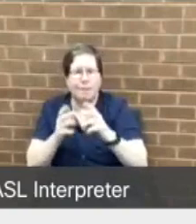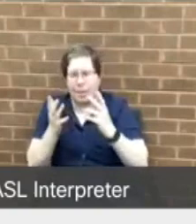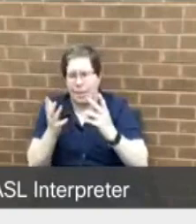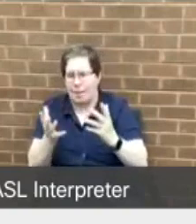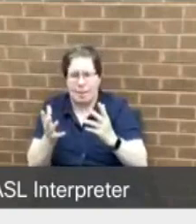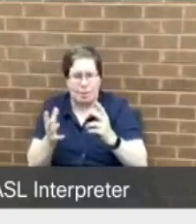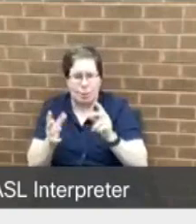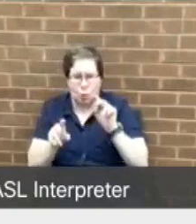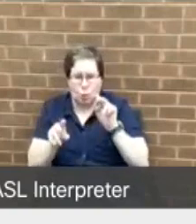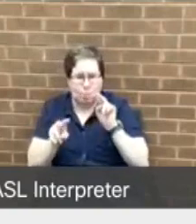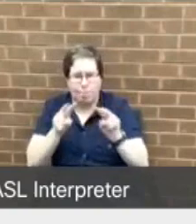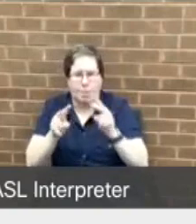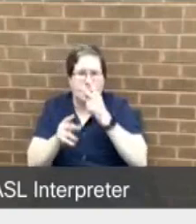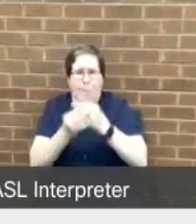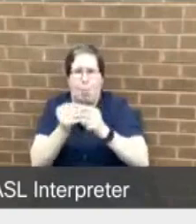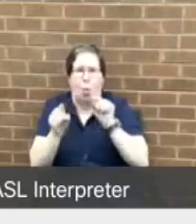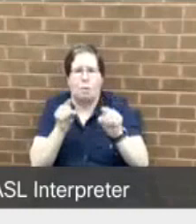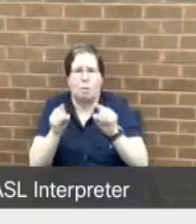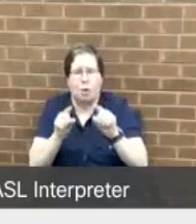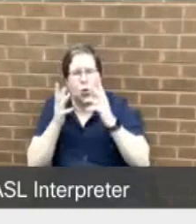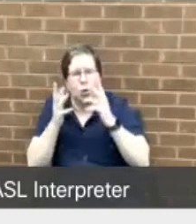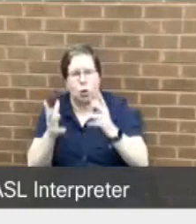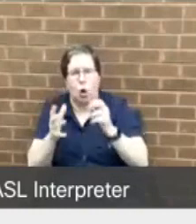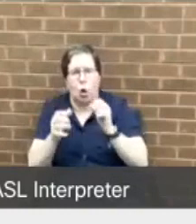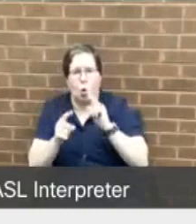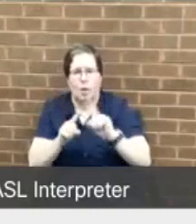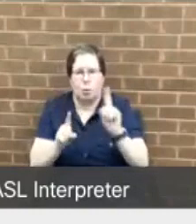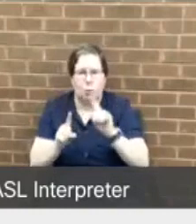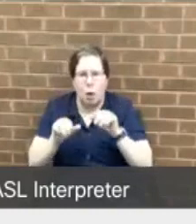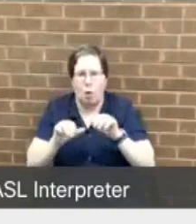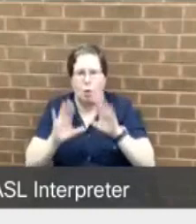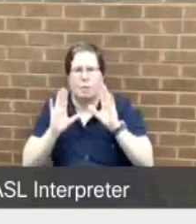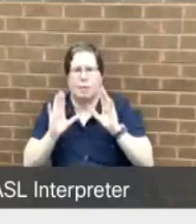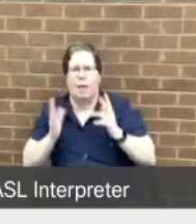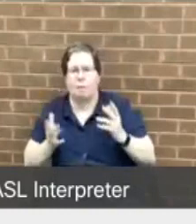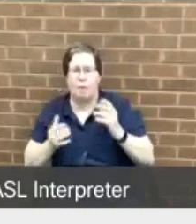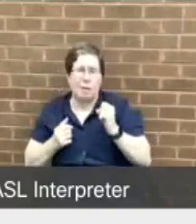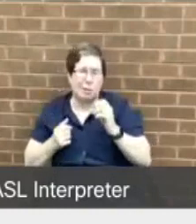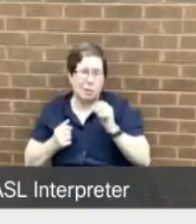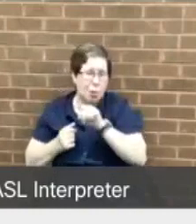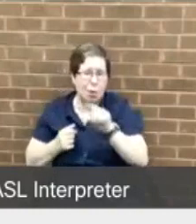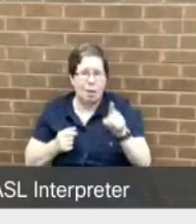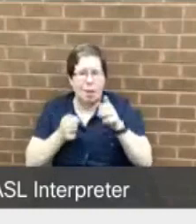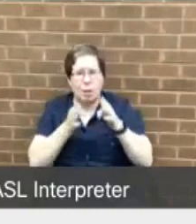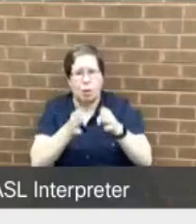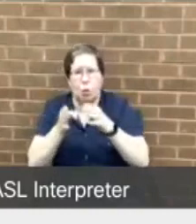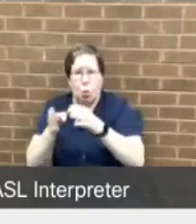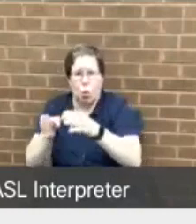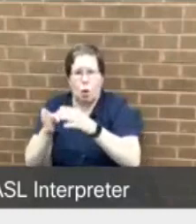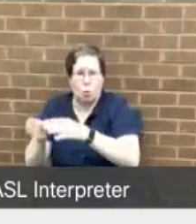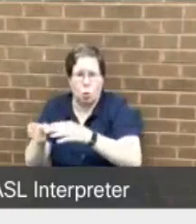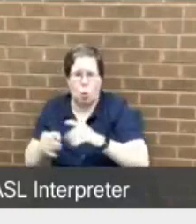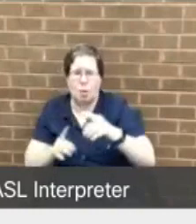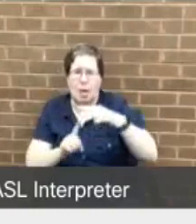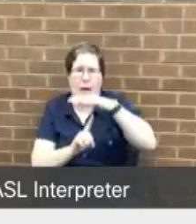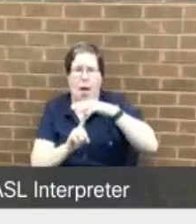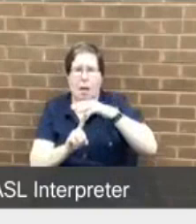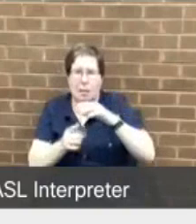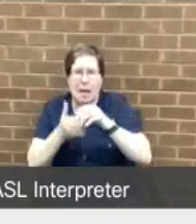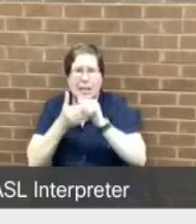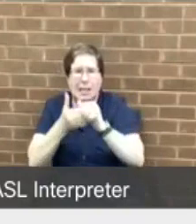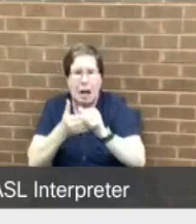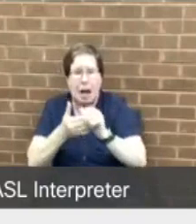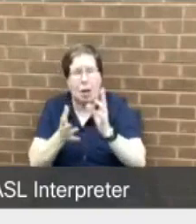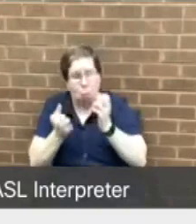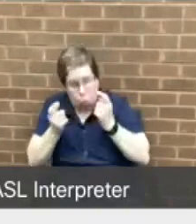It's really hard to go to both of those. So you have to make that sacrifice. And so, you know, in these corridors, through that context guide, what we're trying